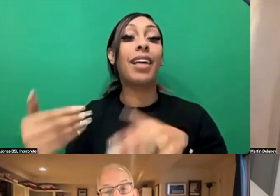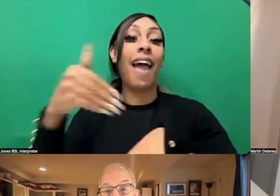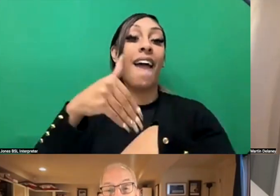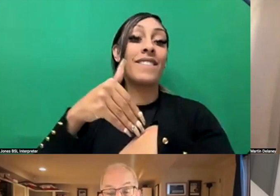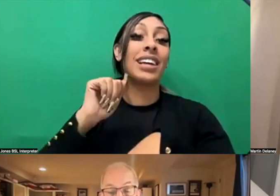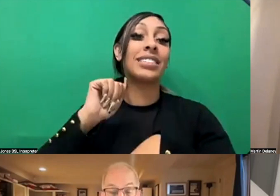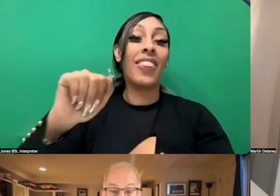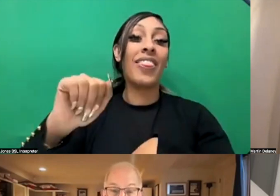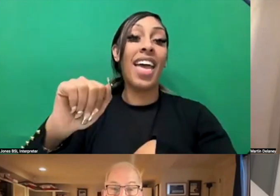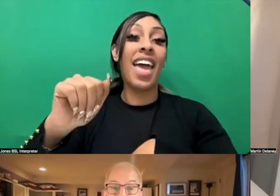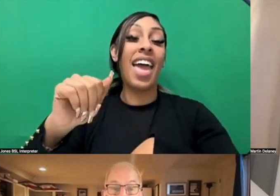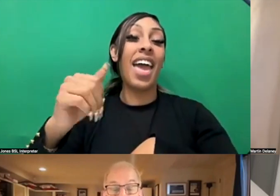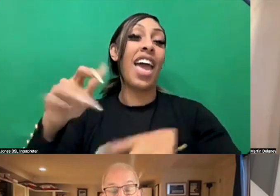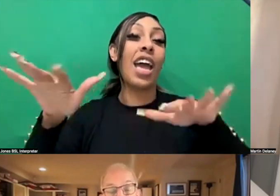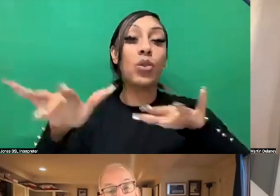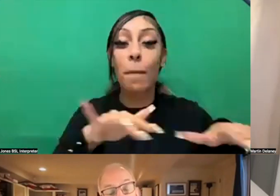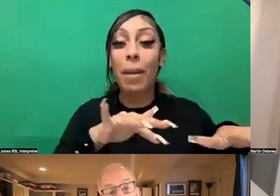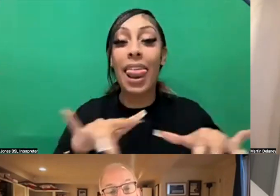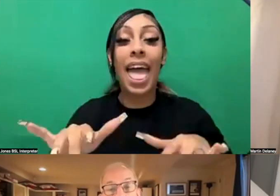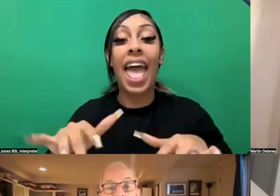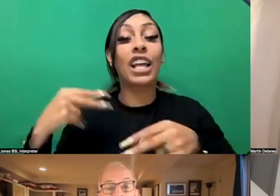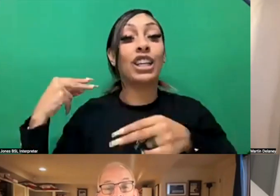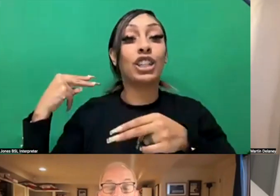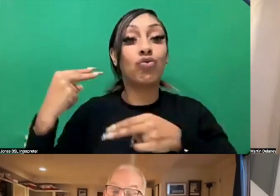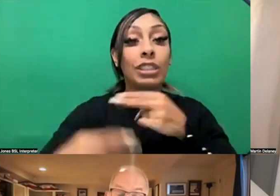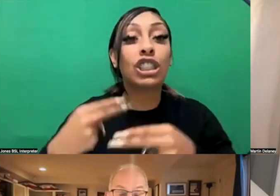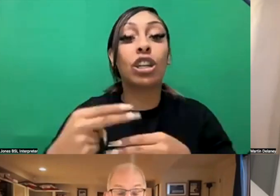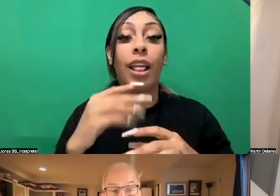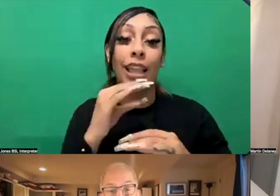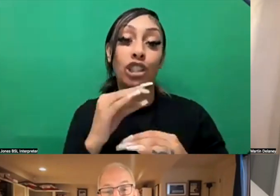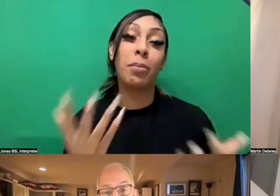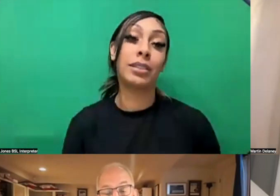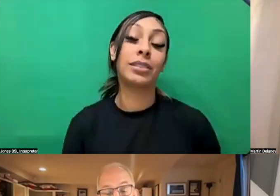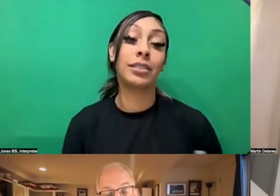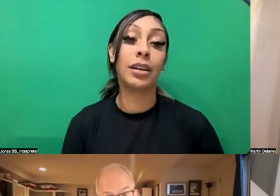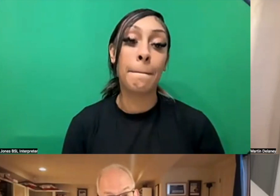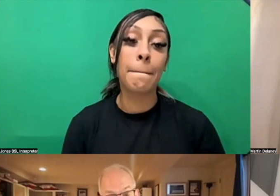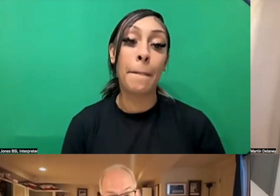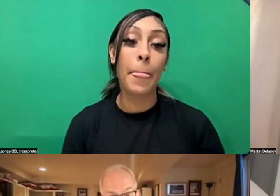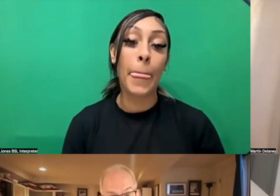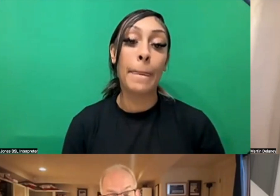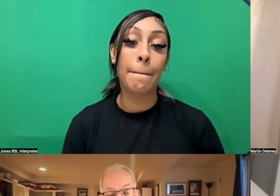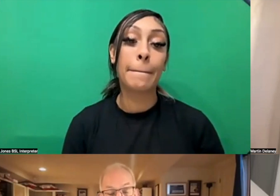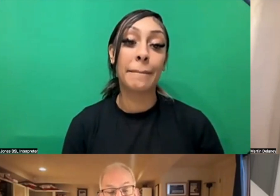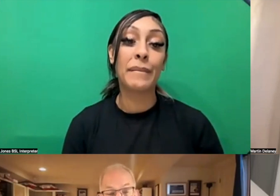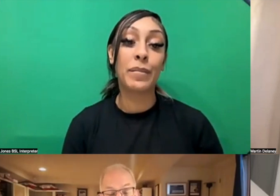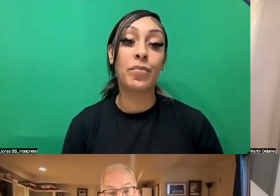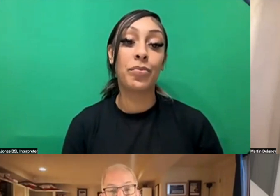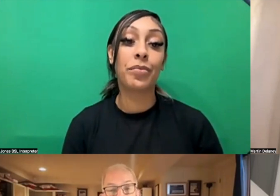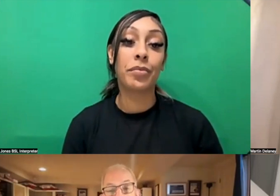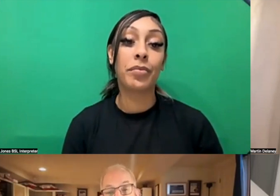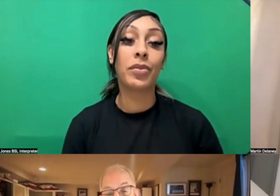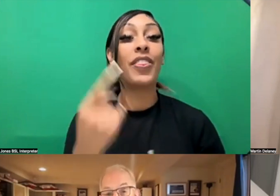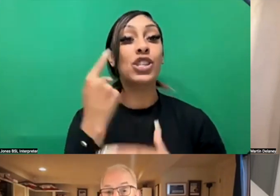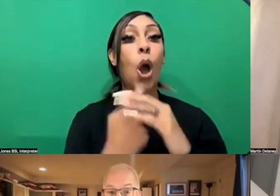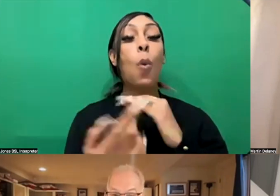that impedes their ability to play a traditional musical instrument. Now, the only problem with that is that's only when the instrument is bought from my website,